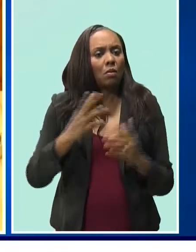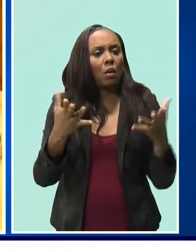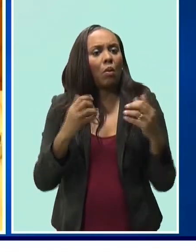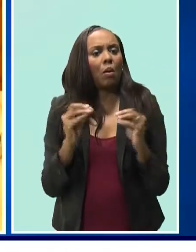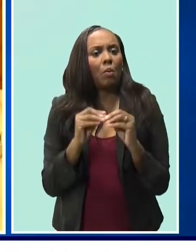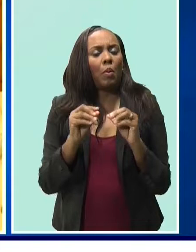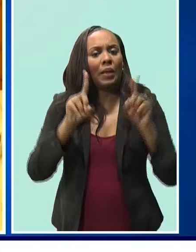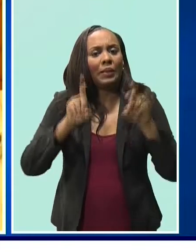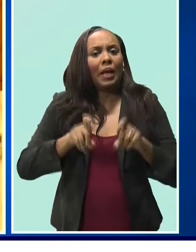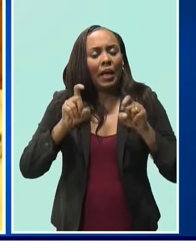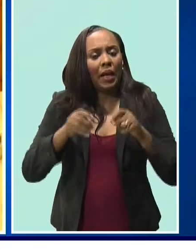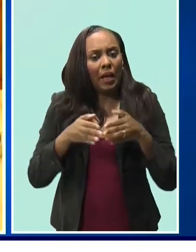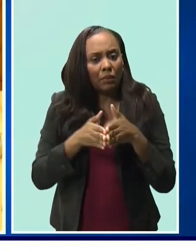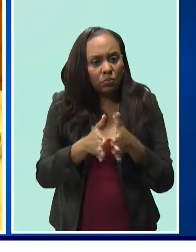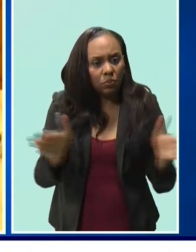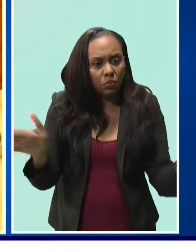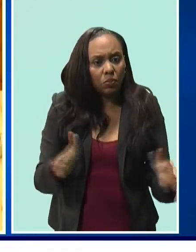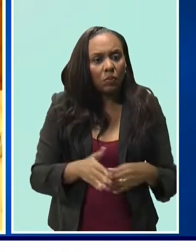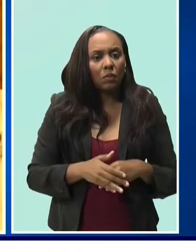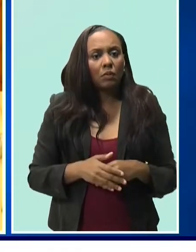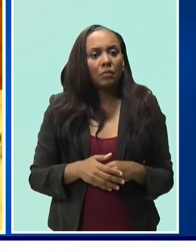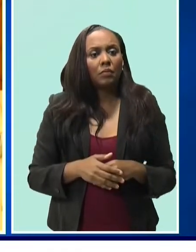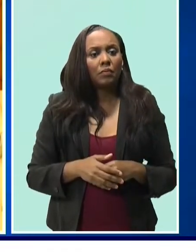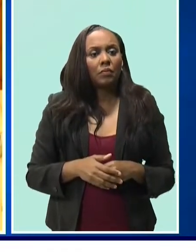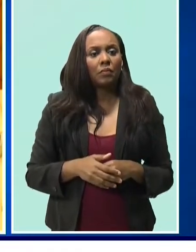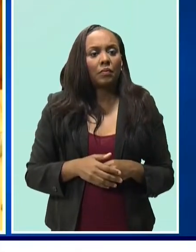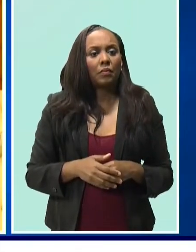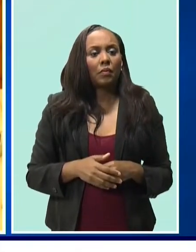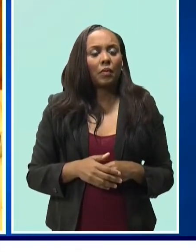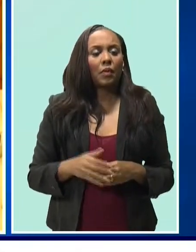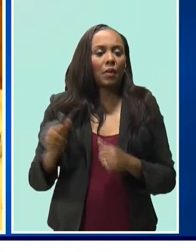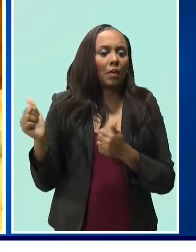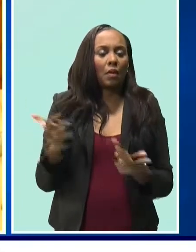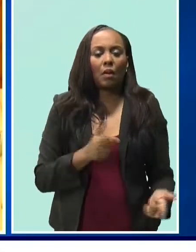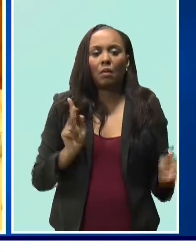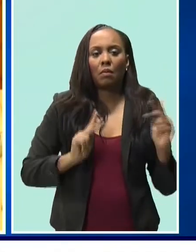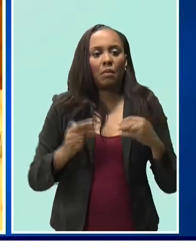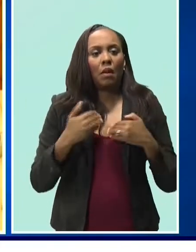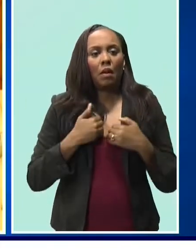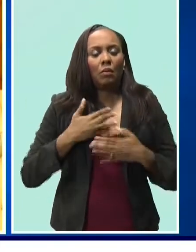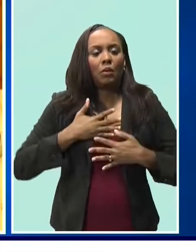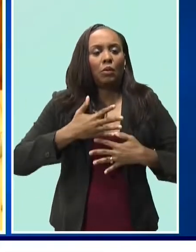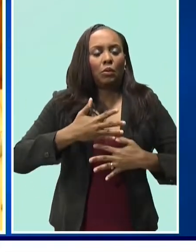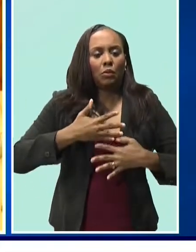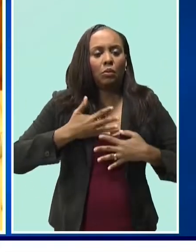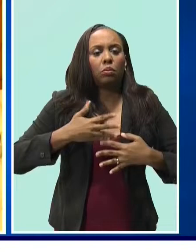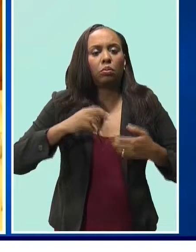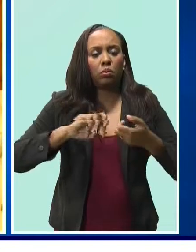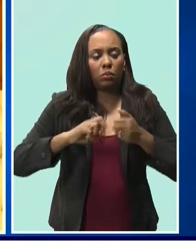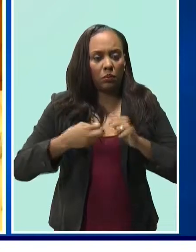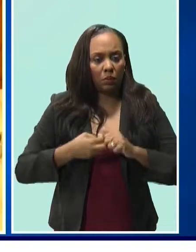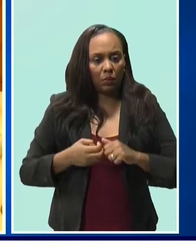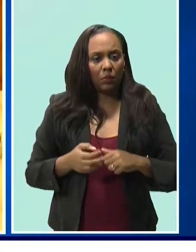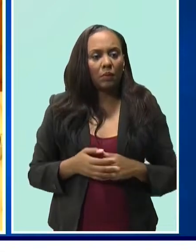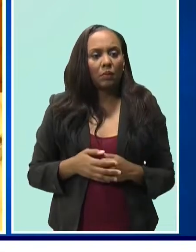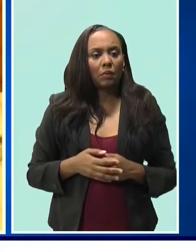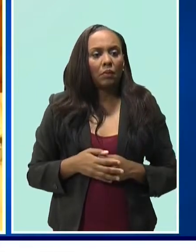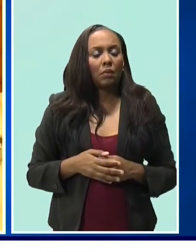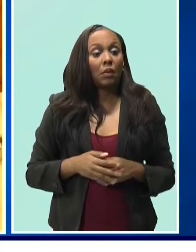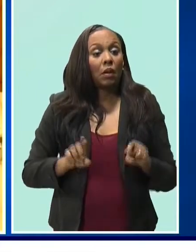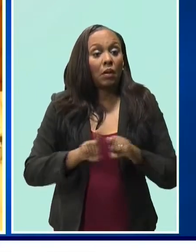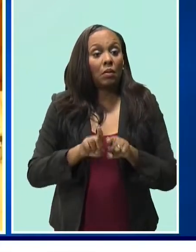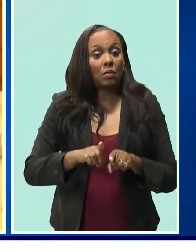for all persons who present with respiratory symptoms in Barbados. We have extended this to the